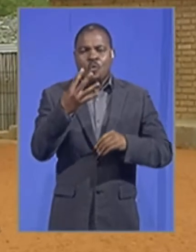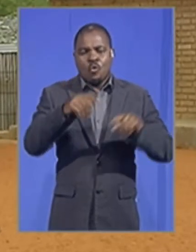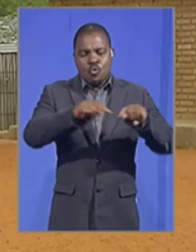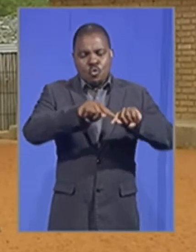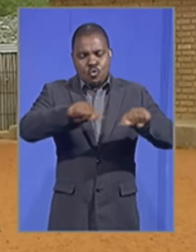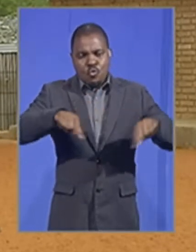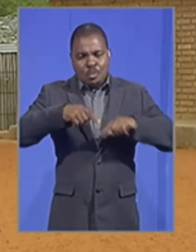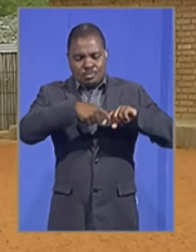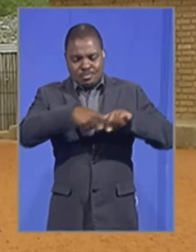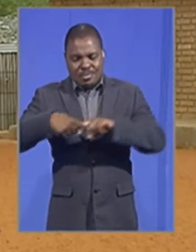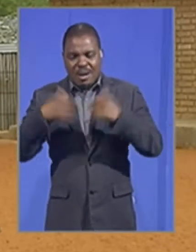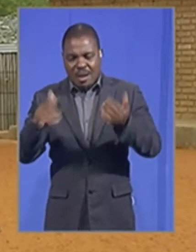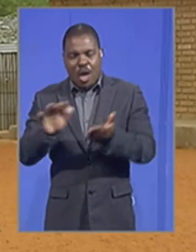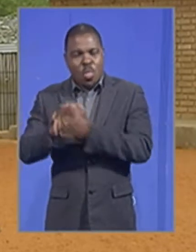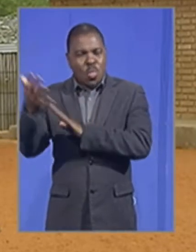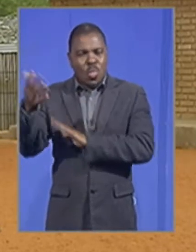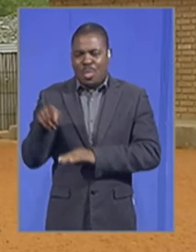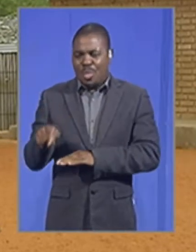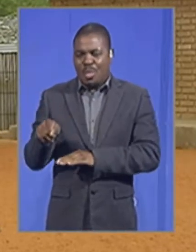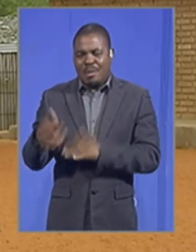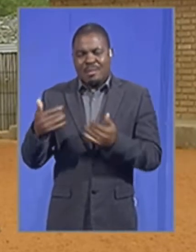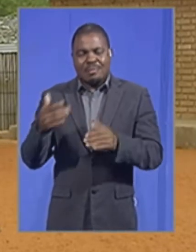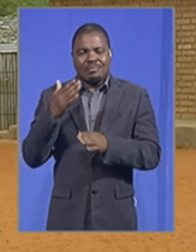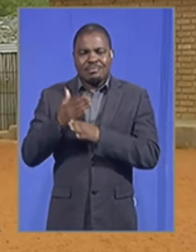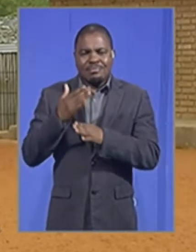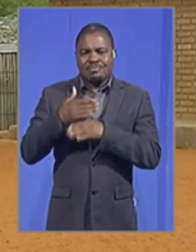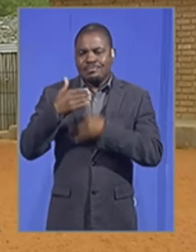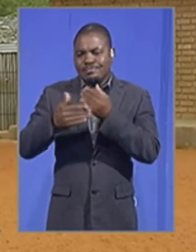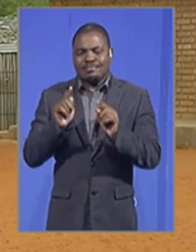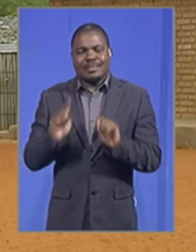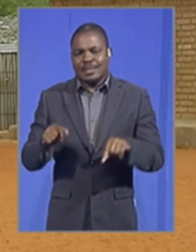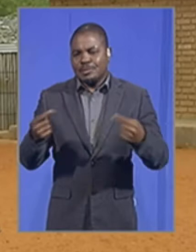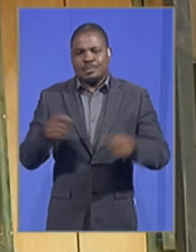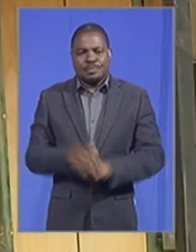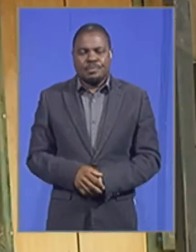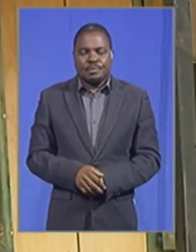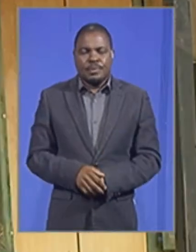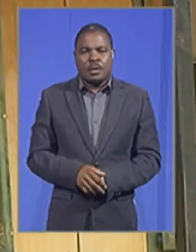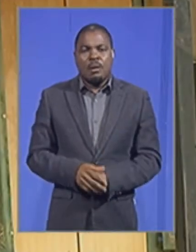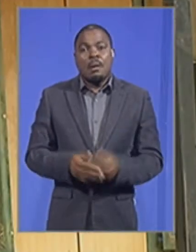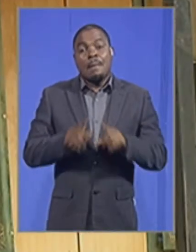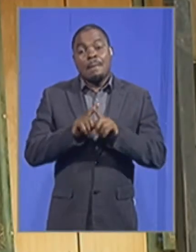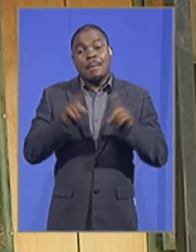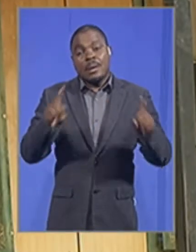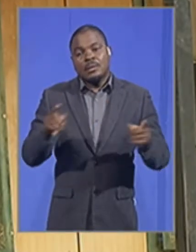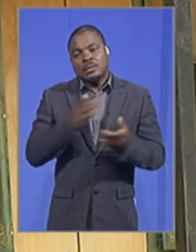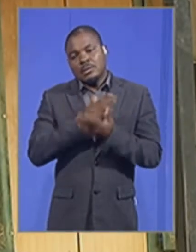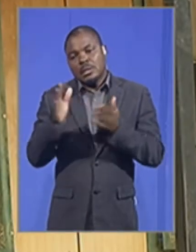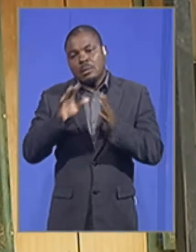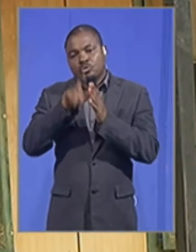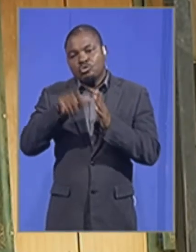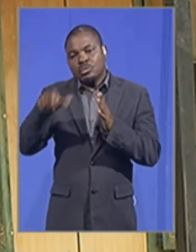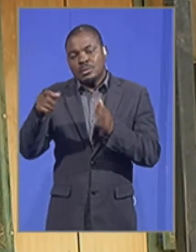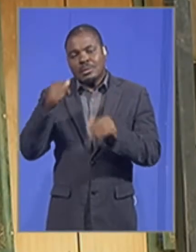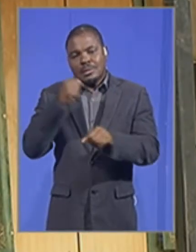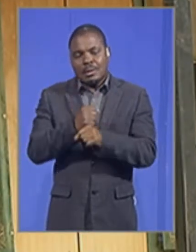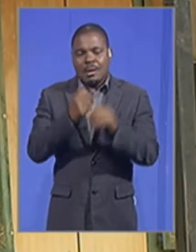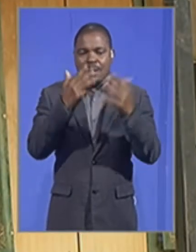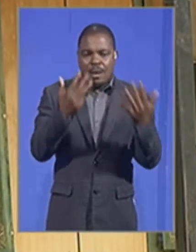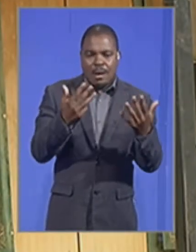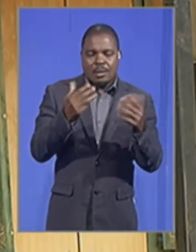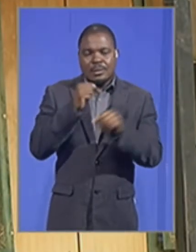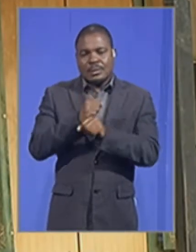di senyegile gomme ga di sa le boemong bjo bokaone go ka šomiša efela le go le bjalo di šomišwa ke barutwana ba grade 9 le grade